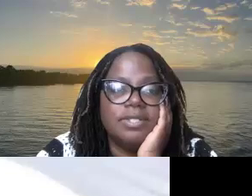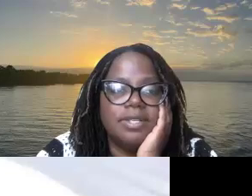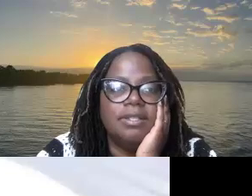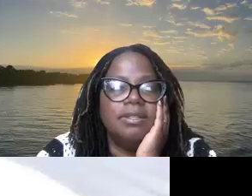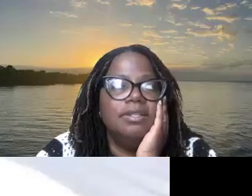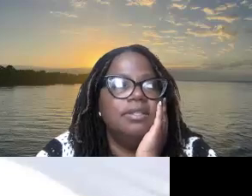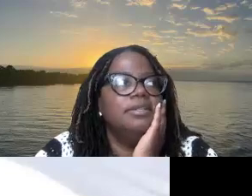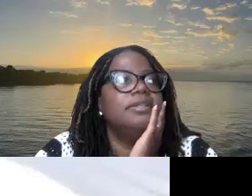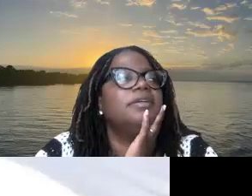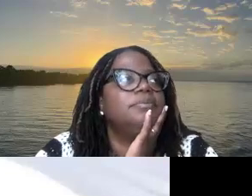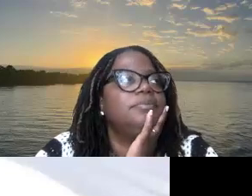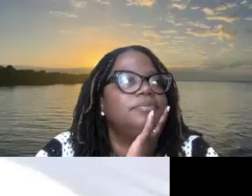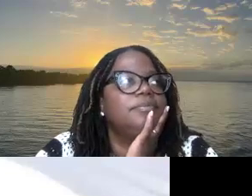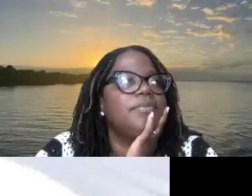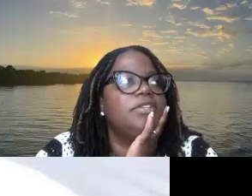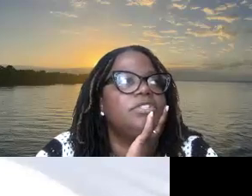do have to say that